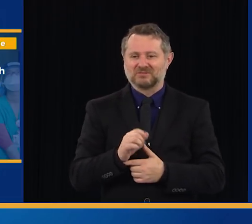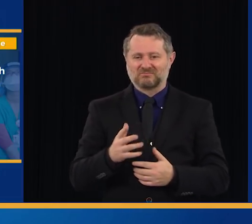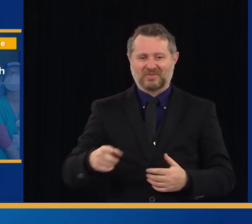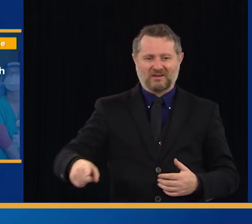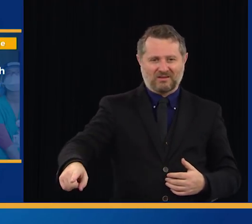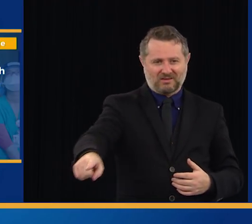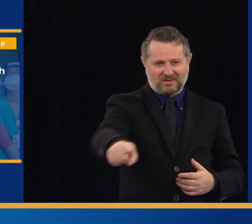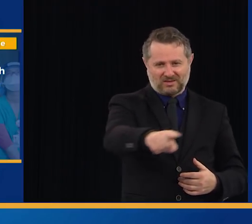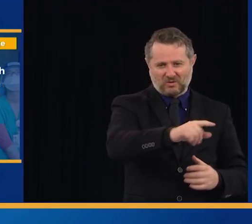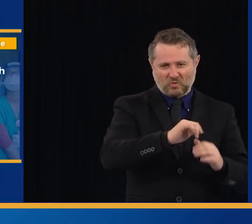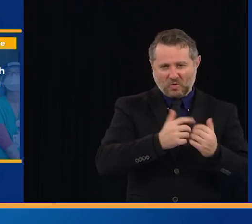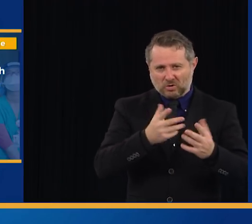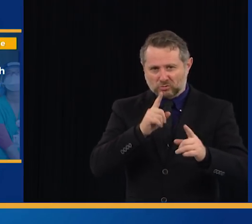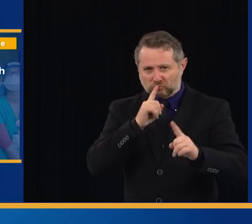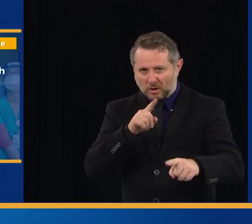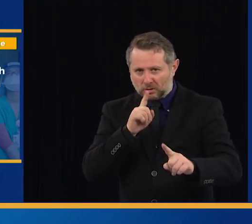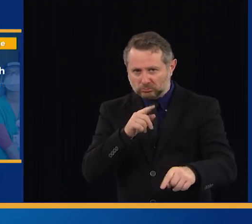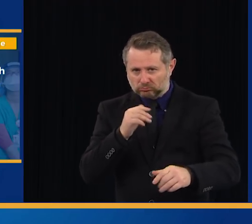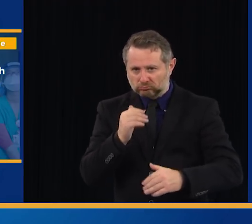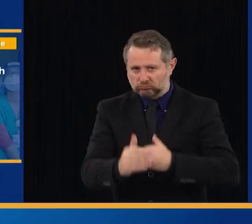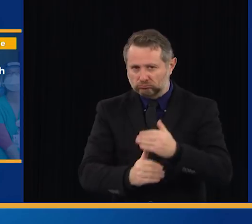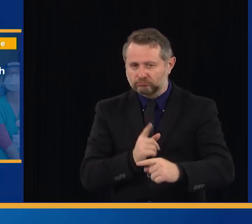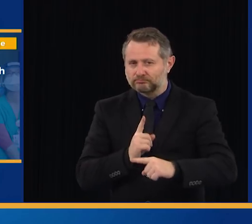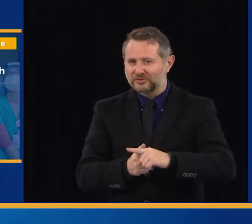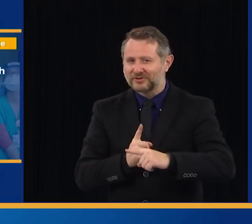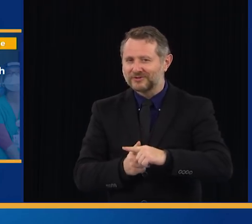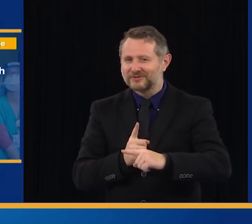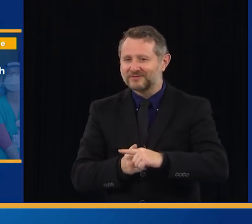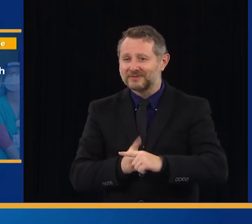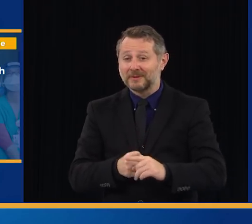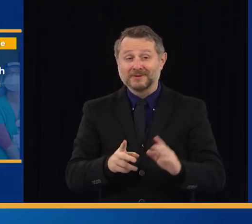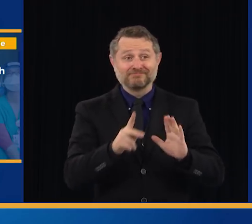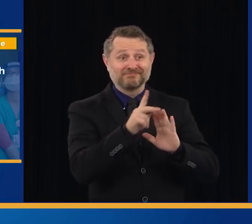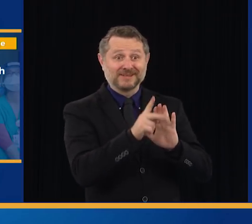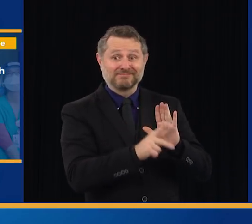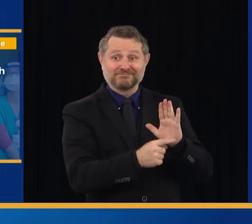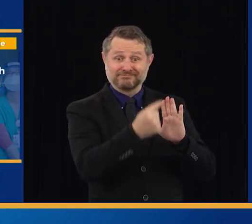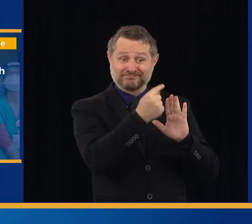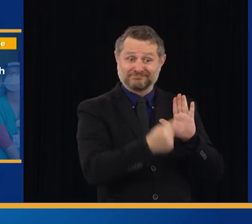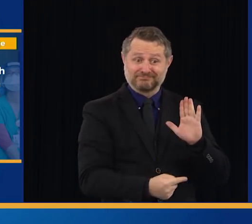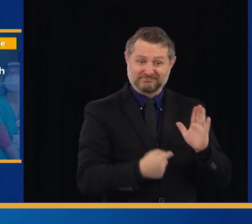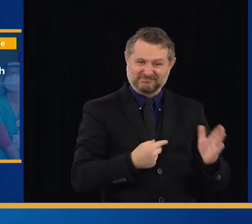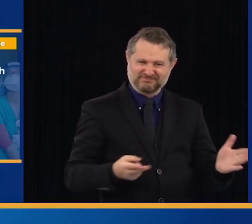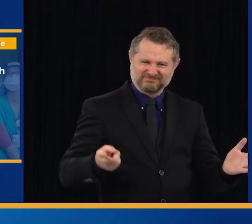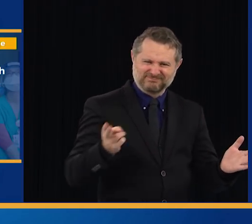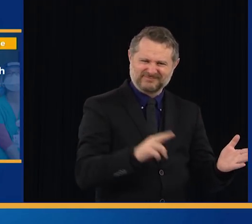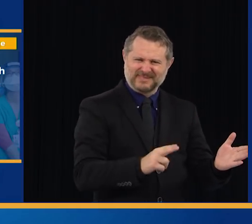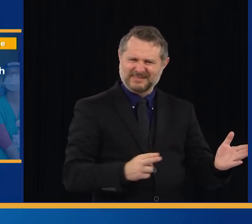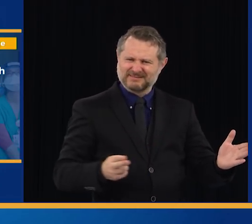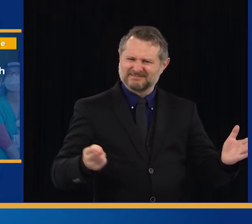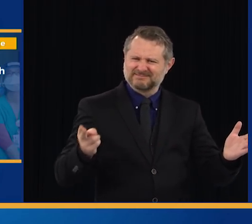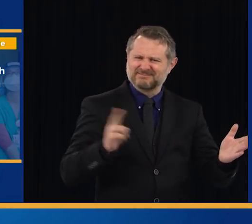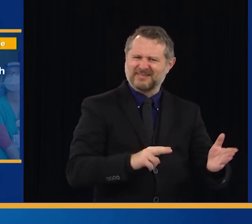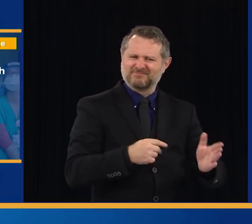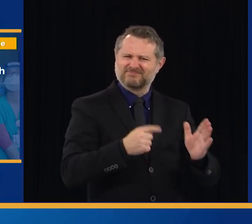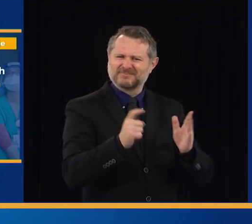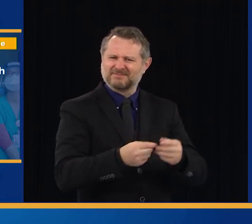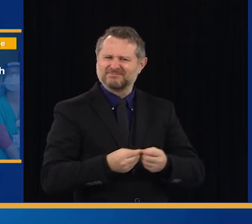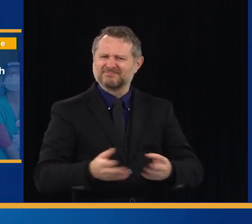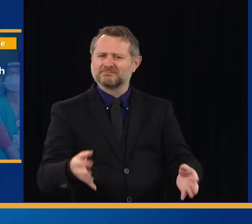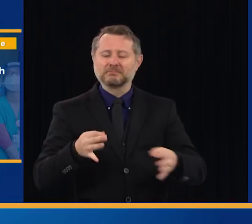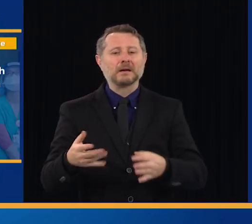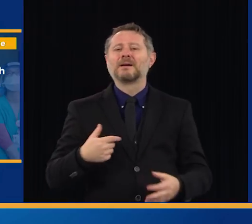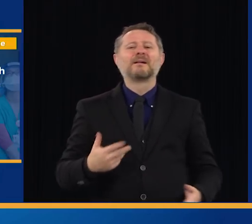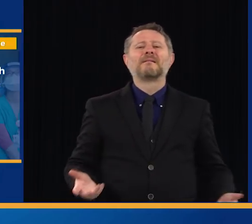responded. The policies that I have communicated are not worth the paper they